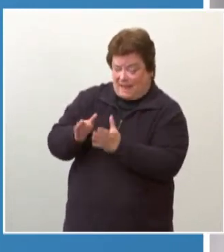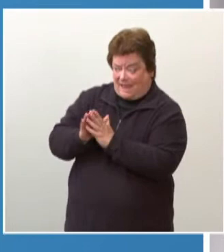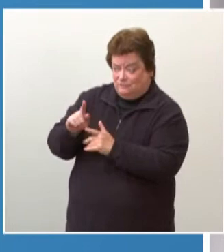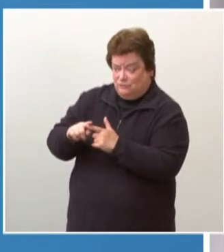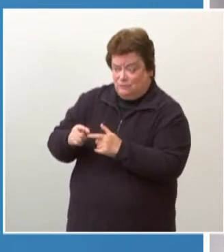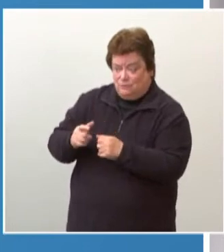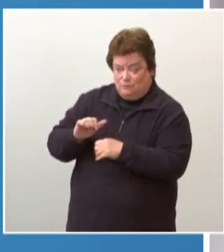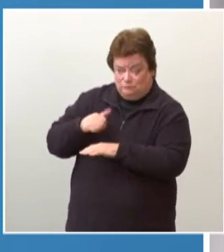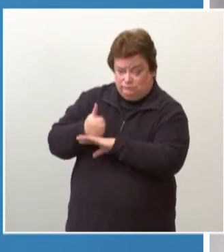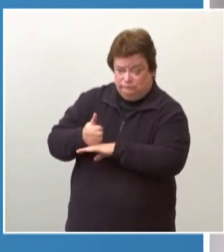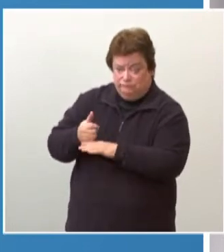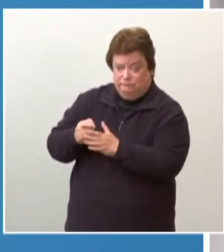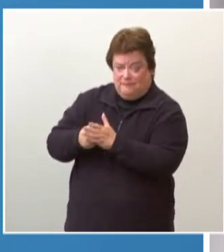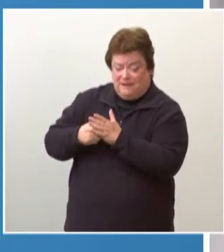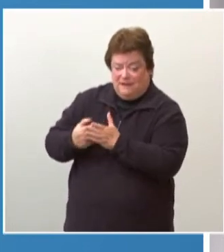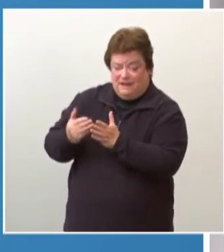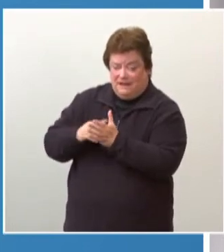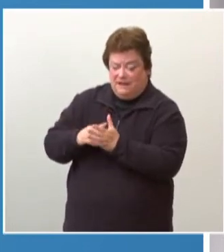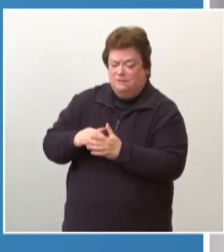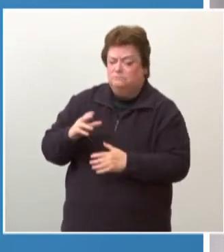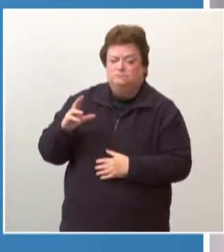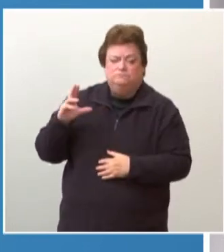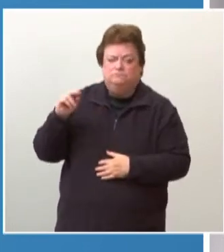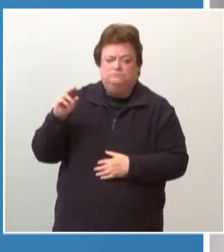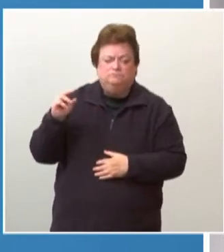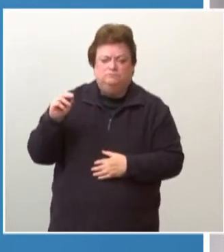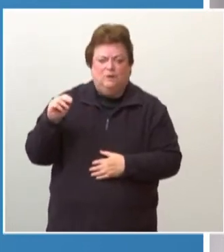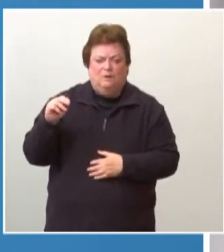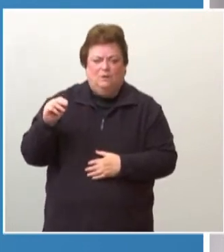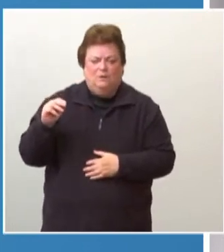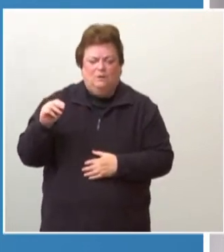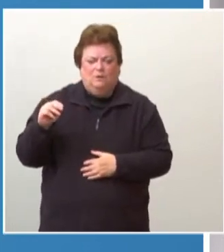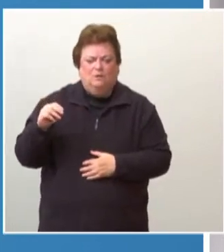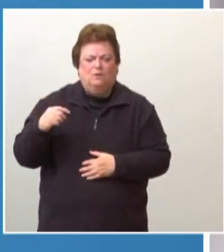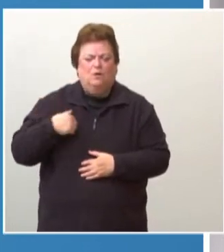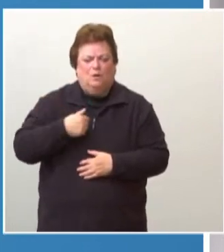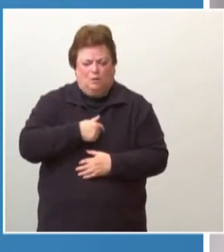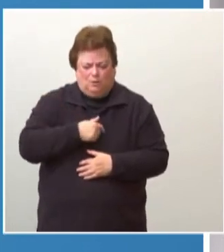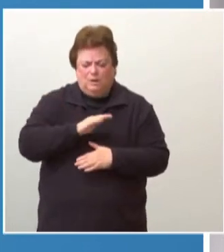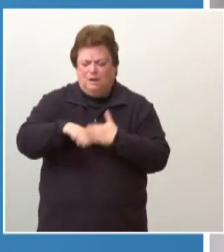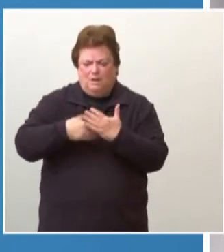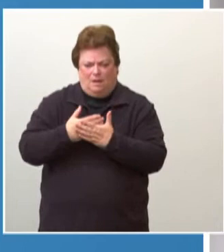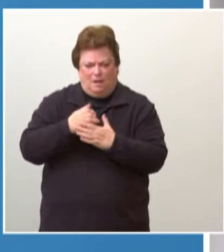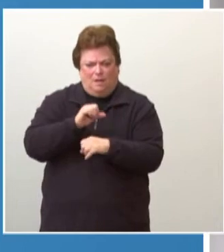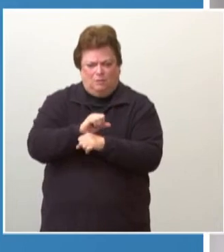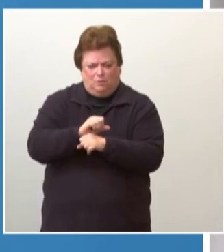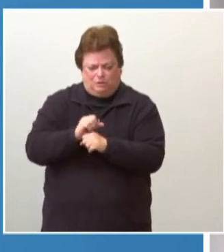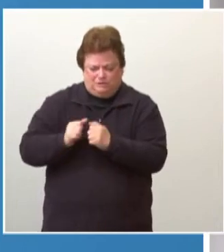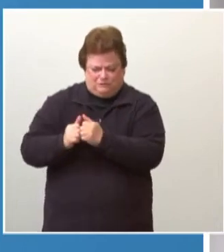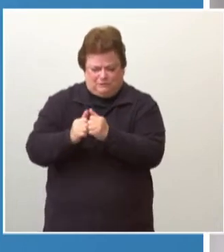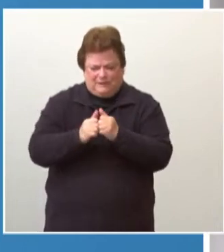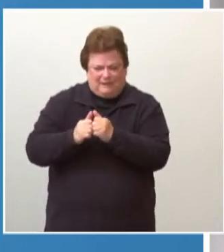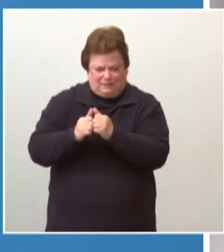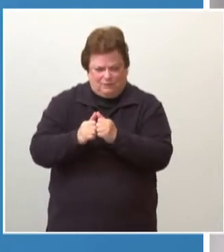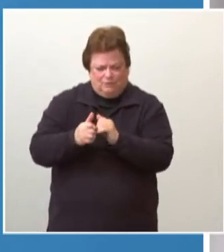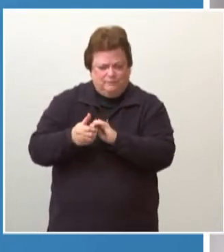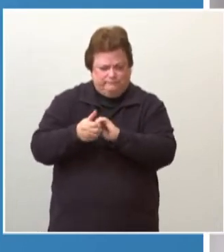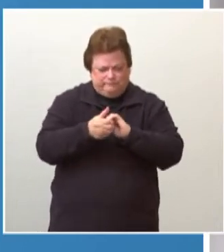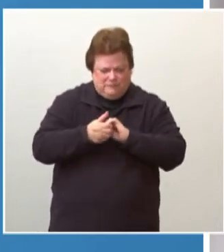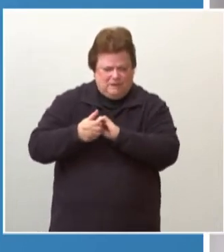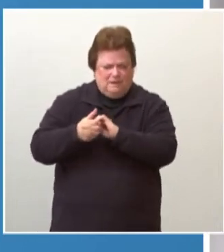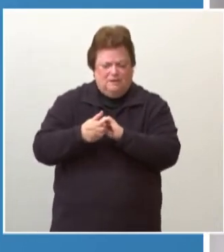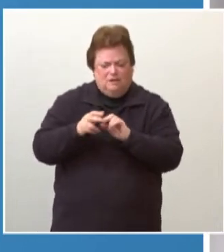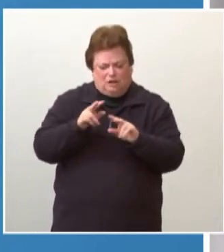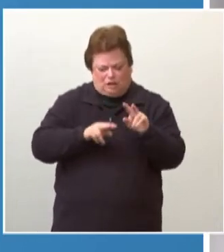Mm-mm. They generally, we work together and we look at all the information